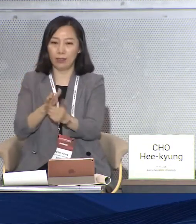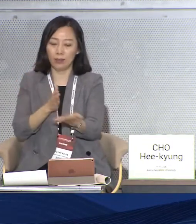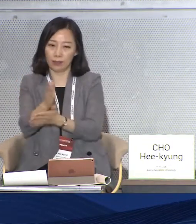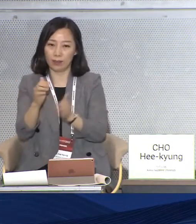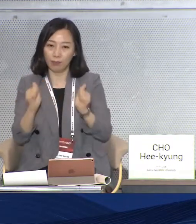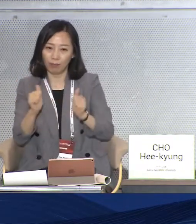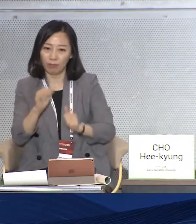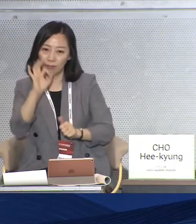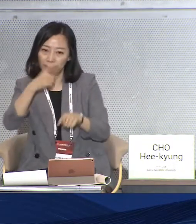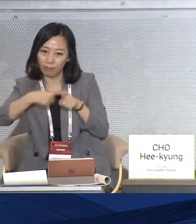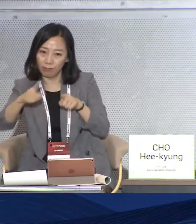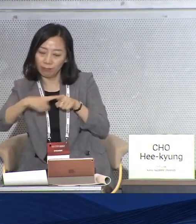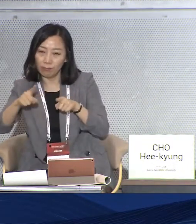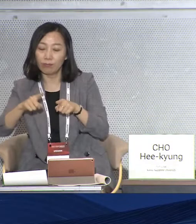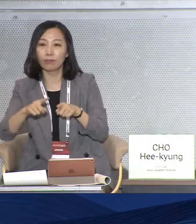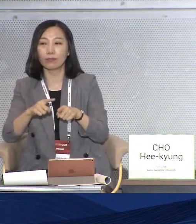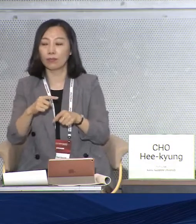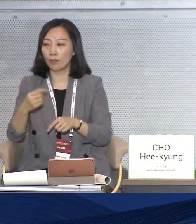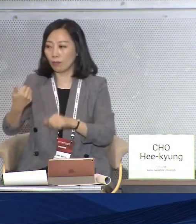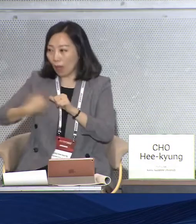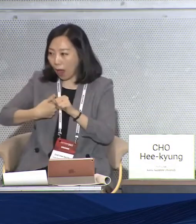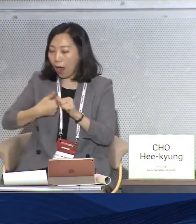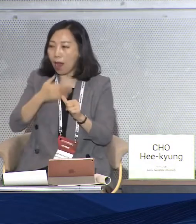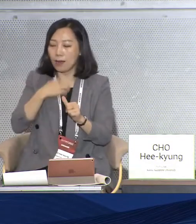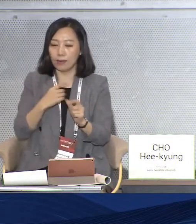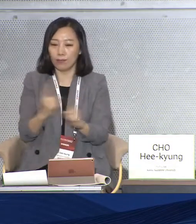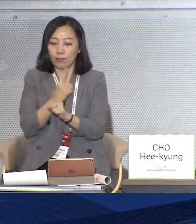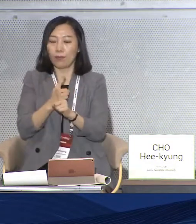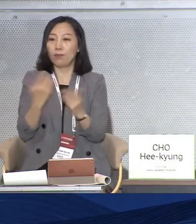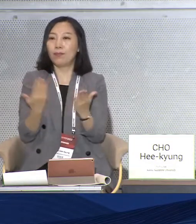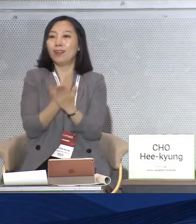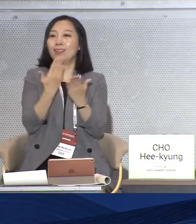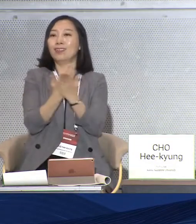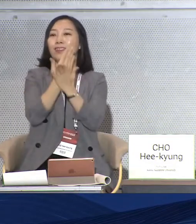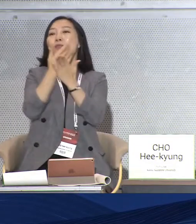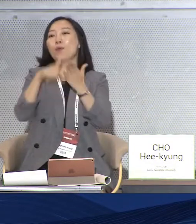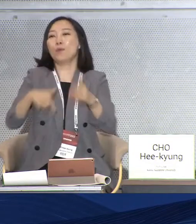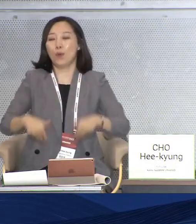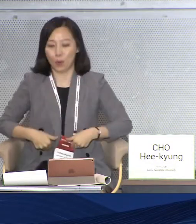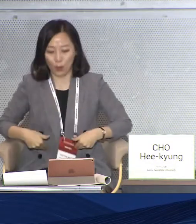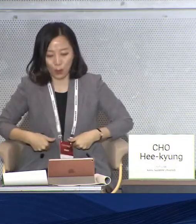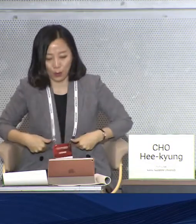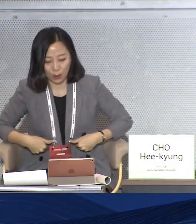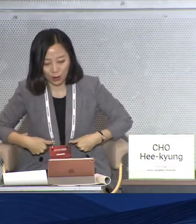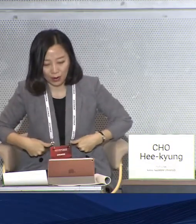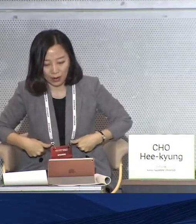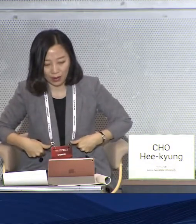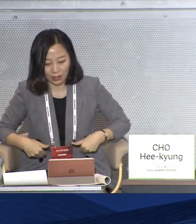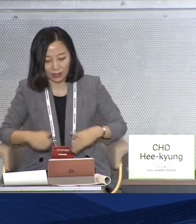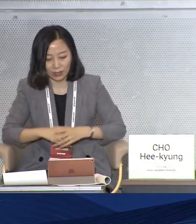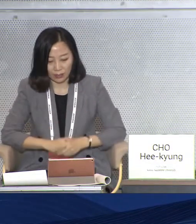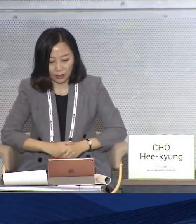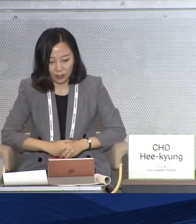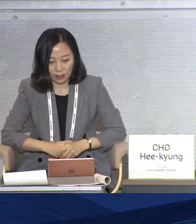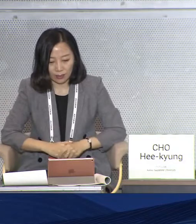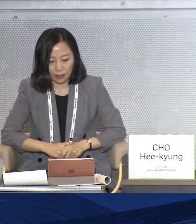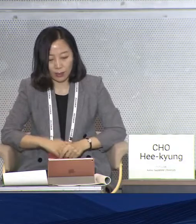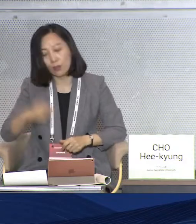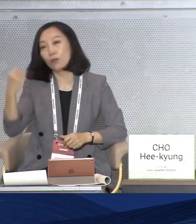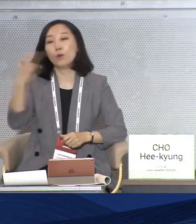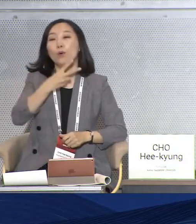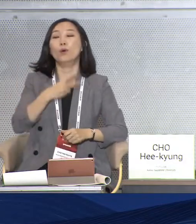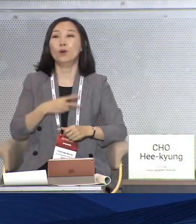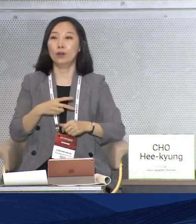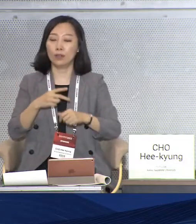And there has to be a definition related to the monitorings. People with hearing